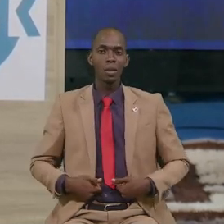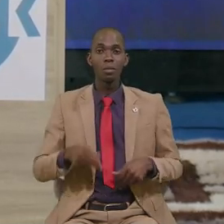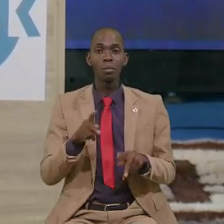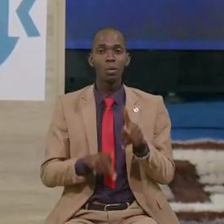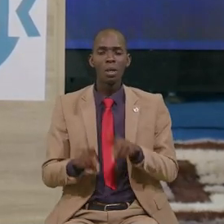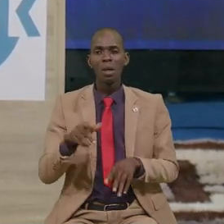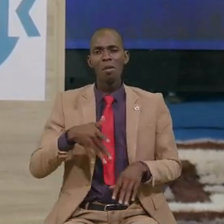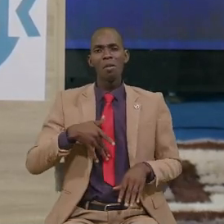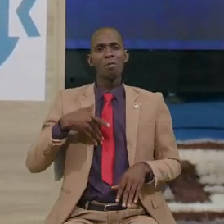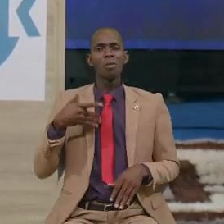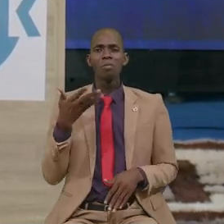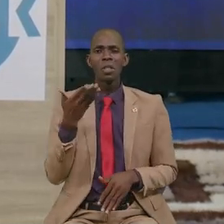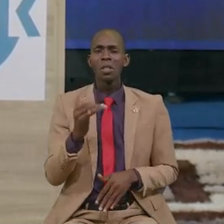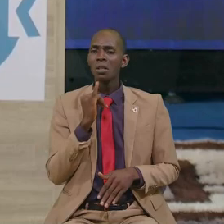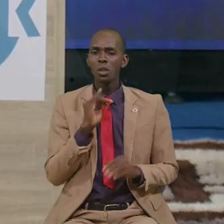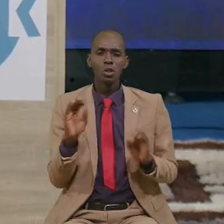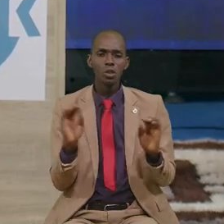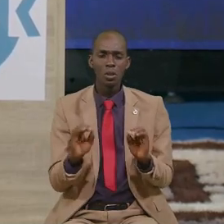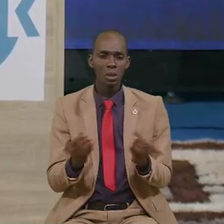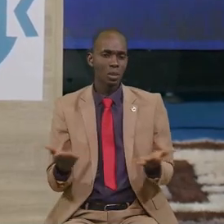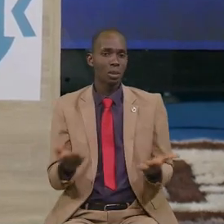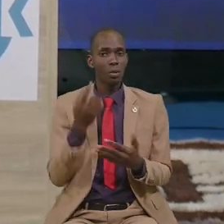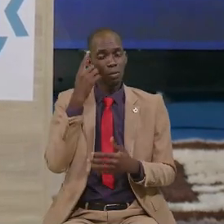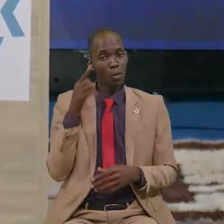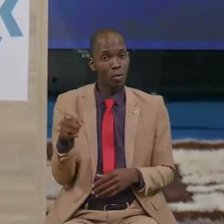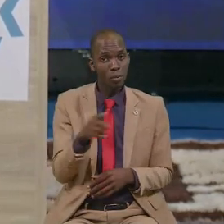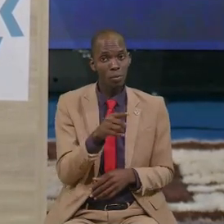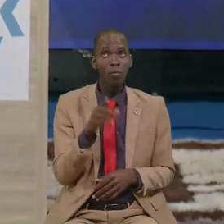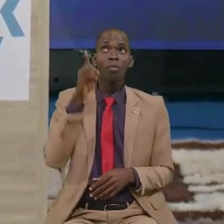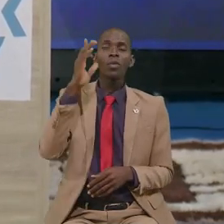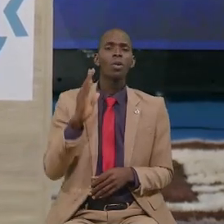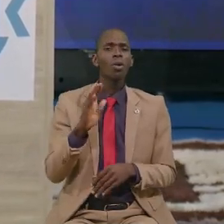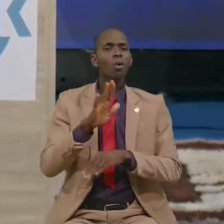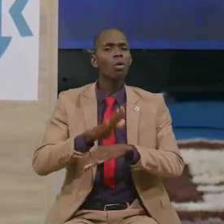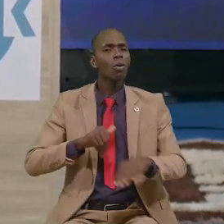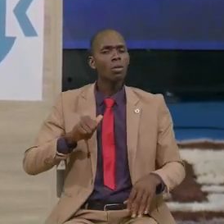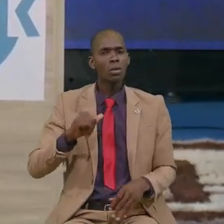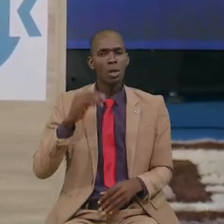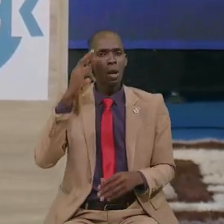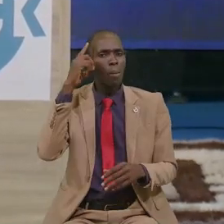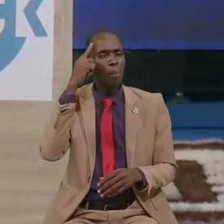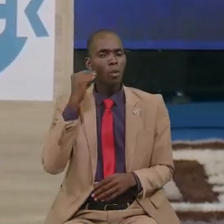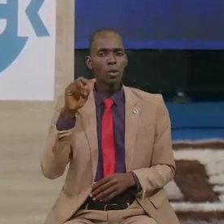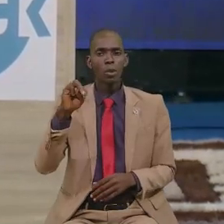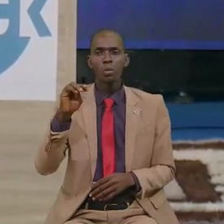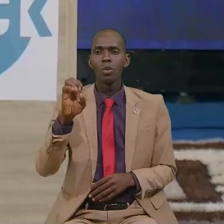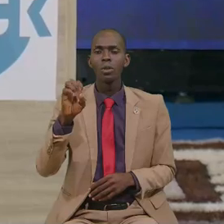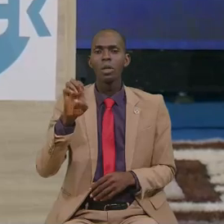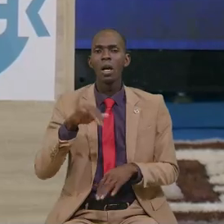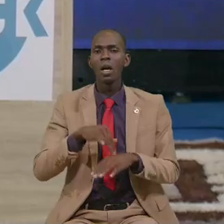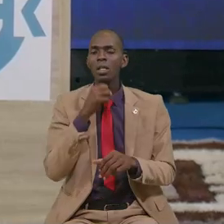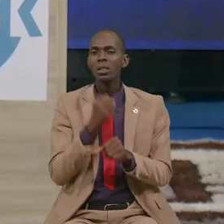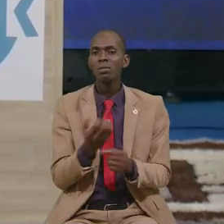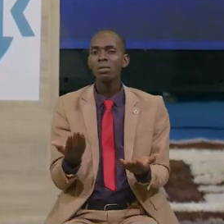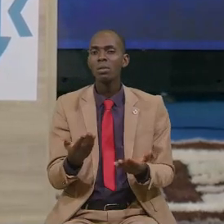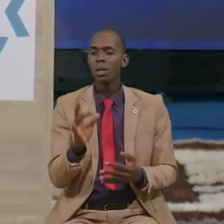in this for them. God called Moses at the age of 80. And when he